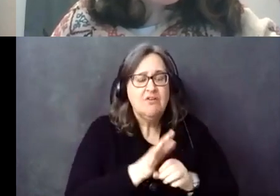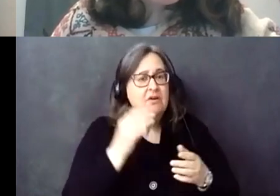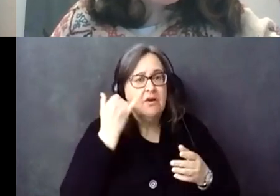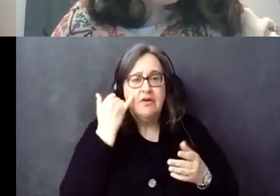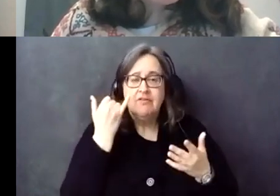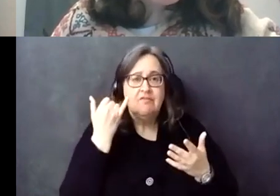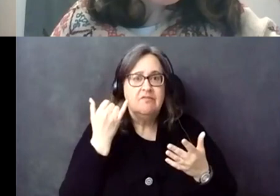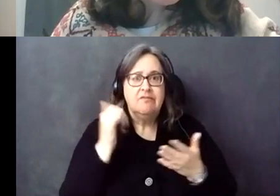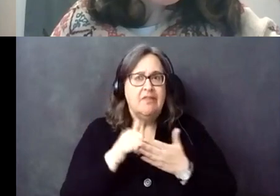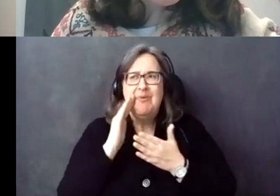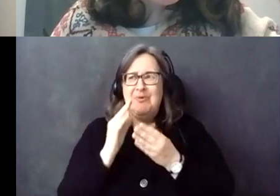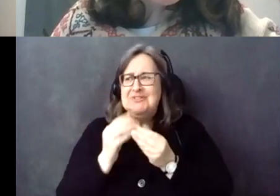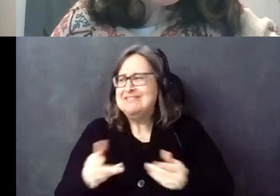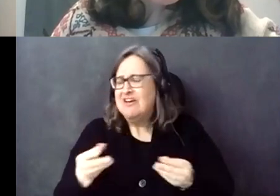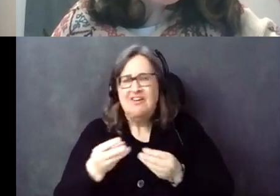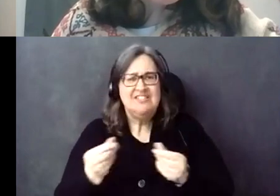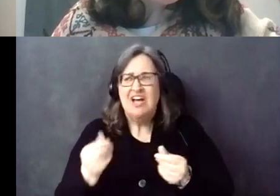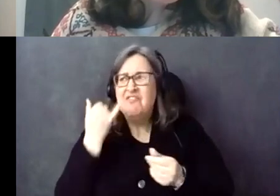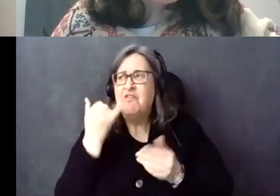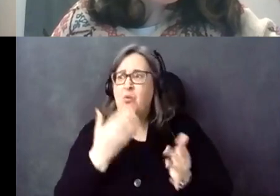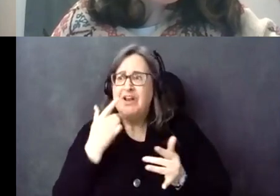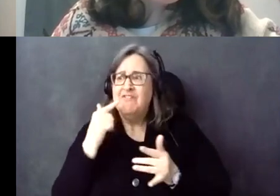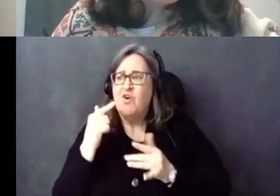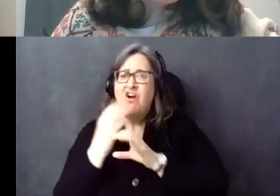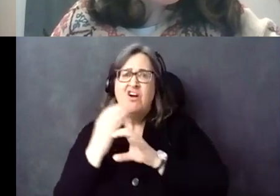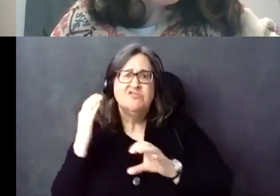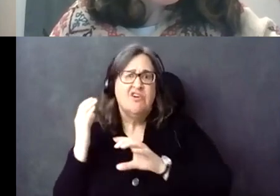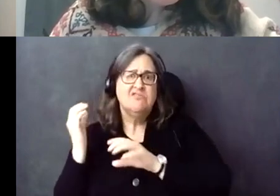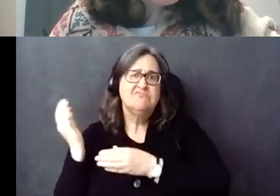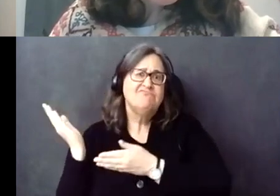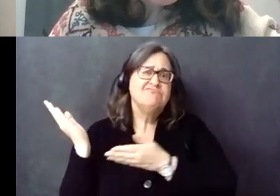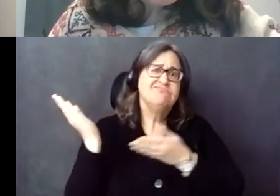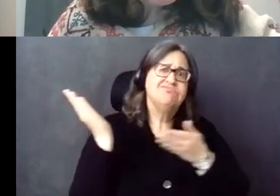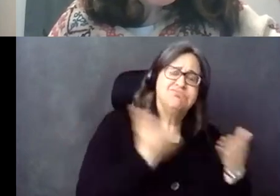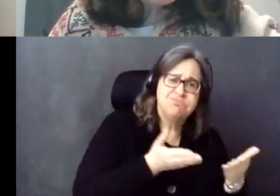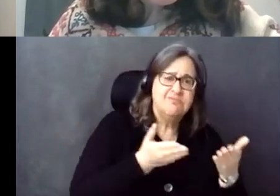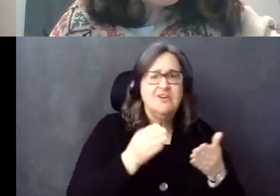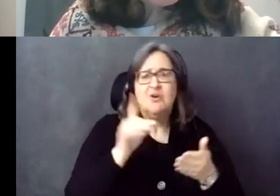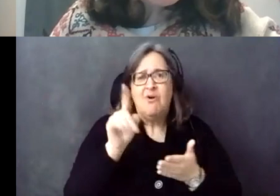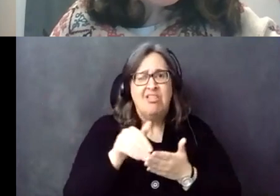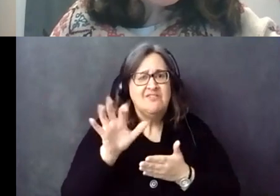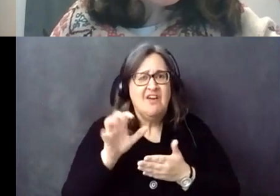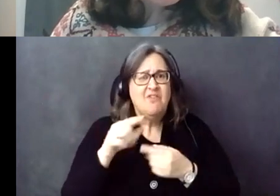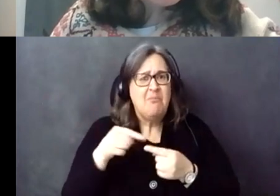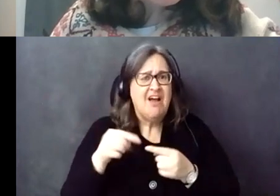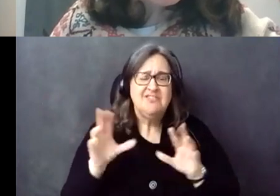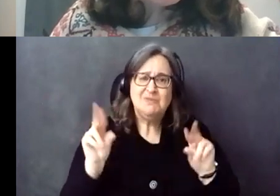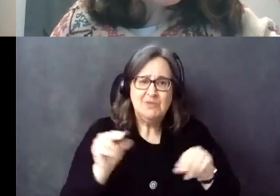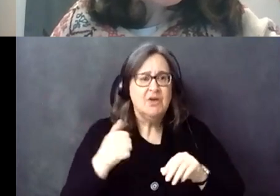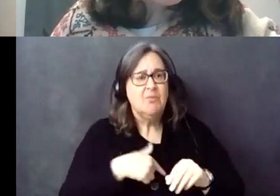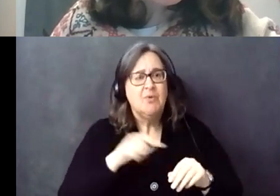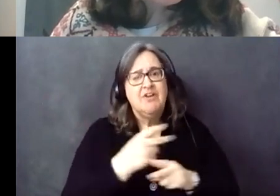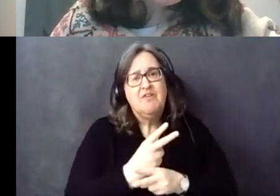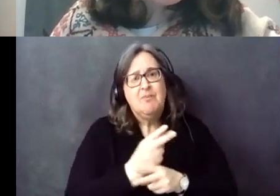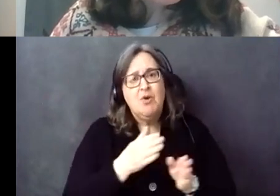it doesn't really solve anything. So I think if you can imagine beyond the legislation and find tangible ways to